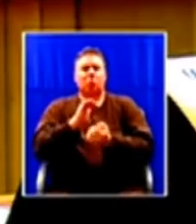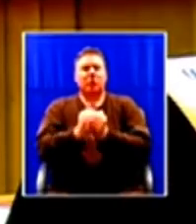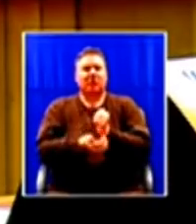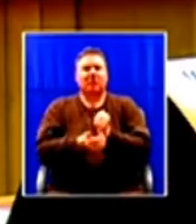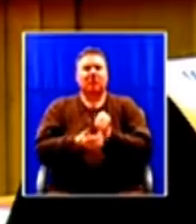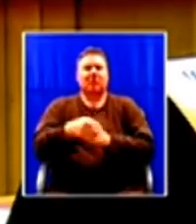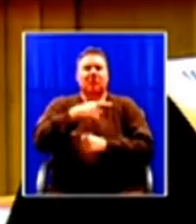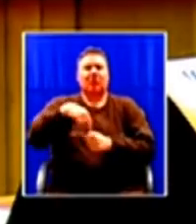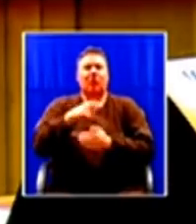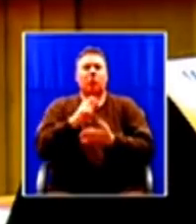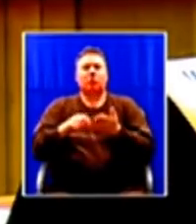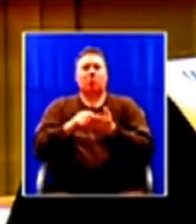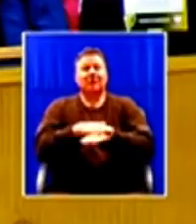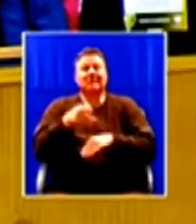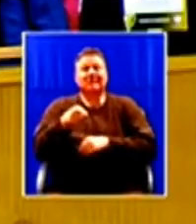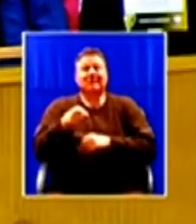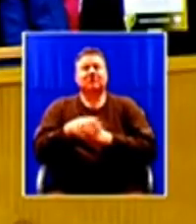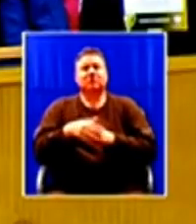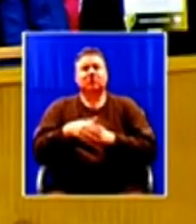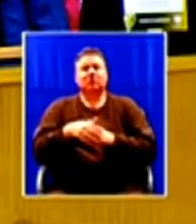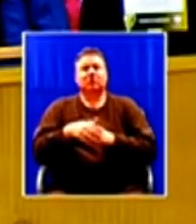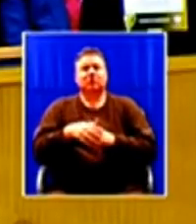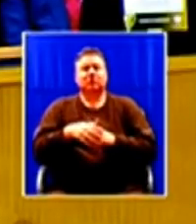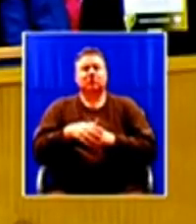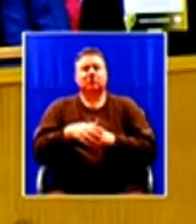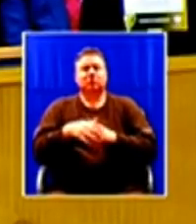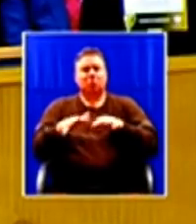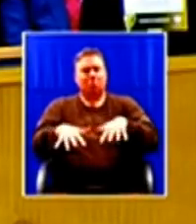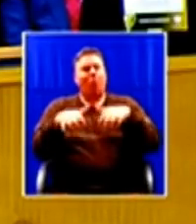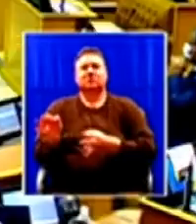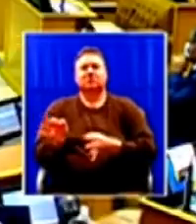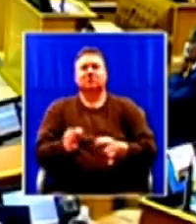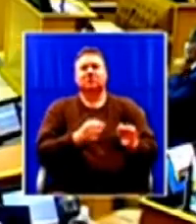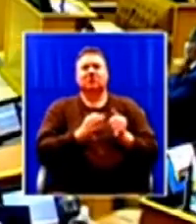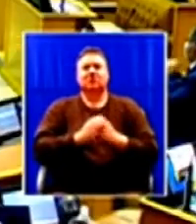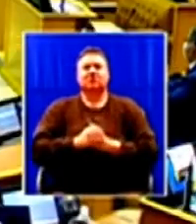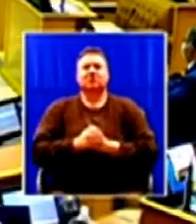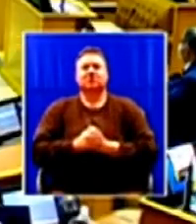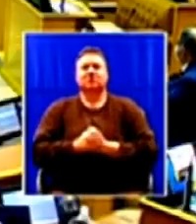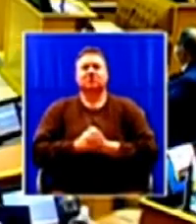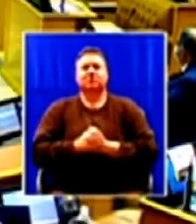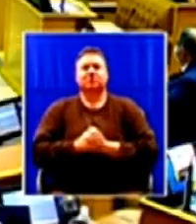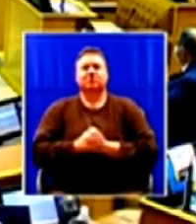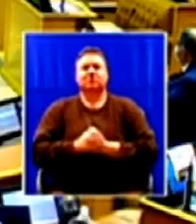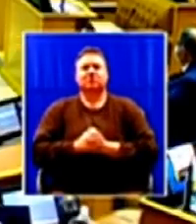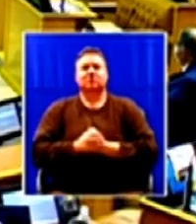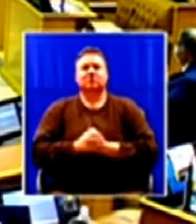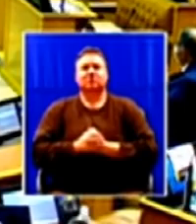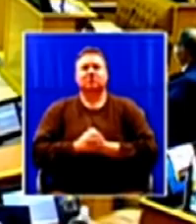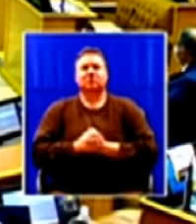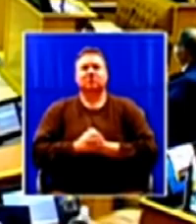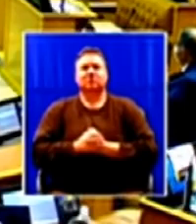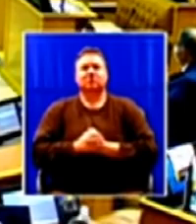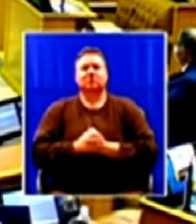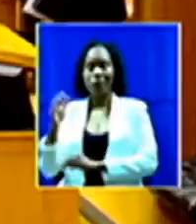that when you are under investigation for serious issues like this one,